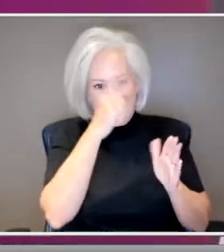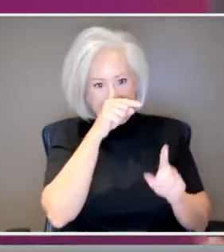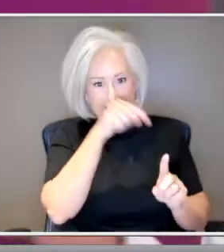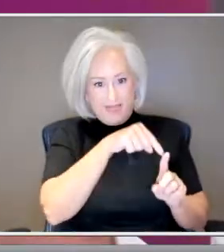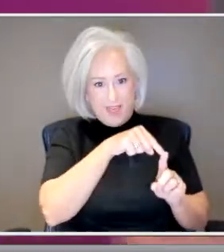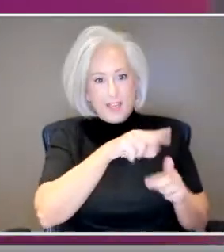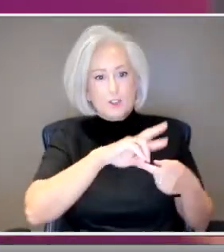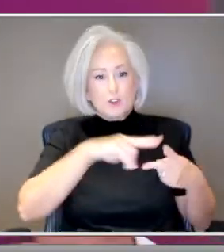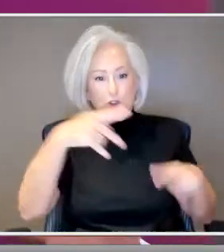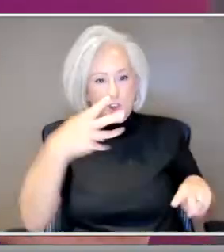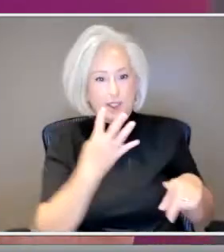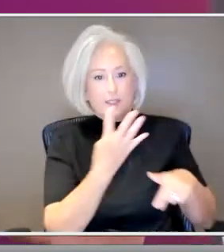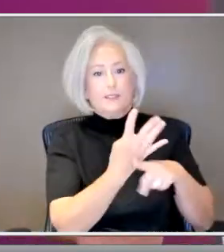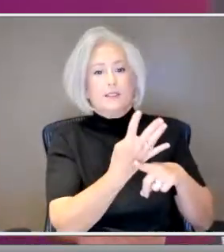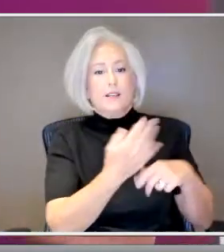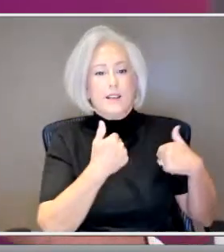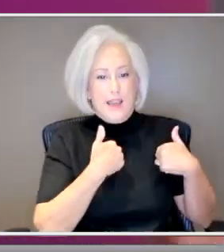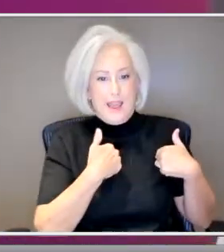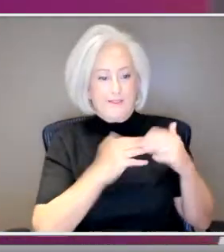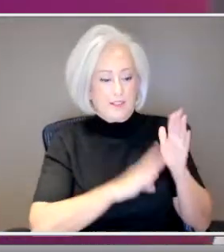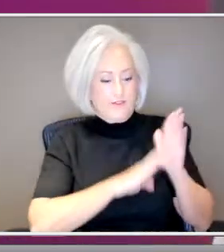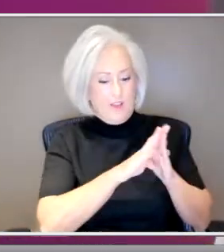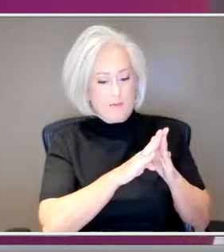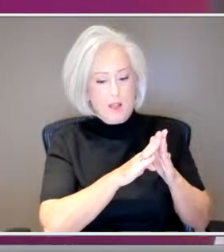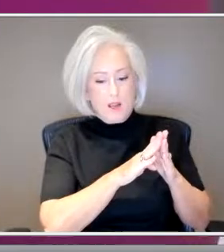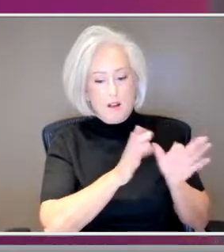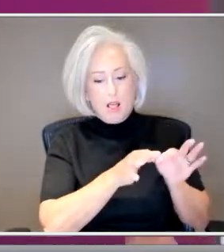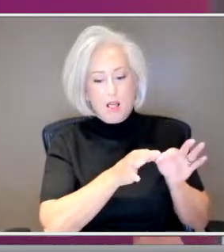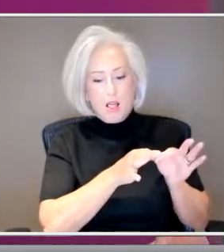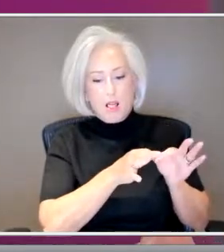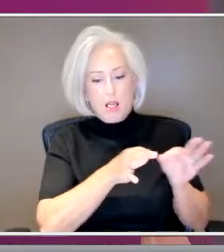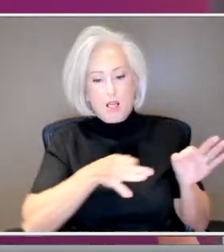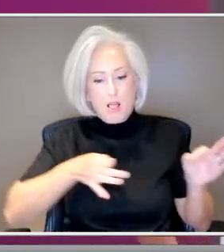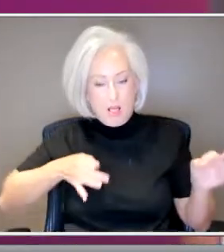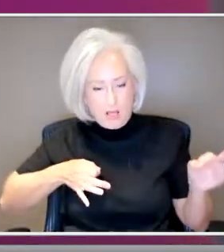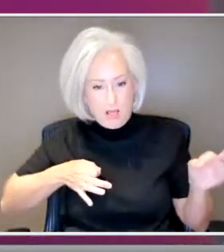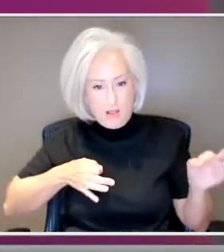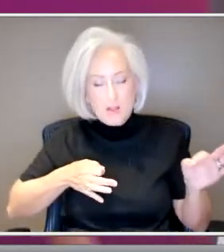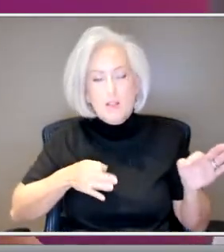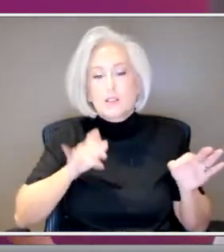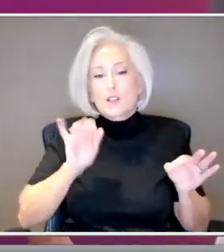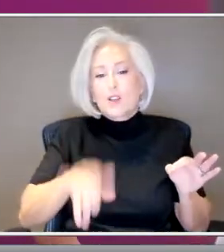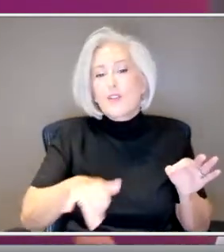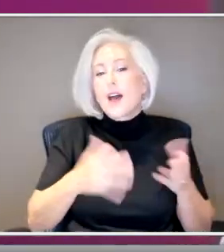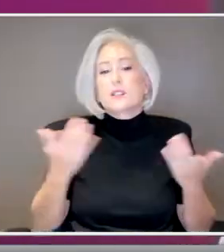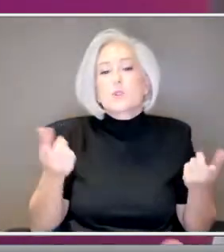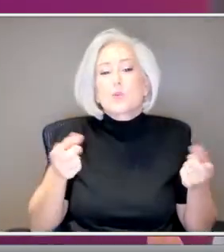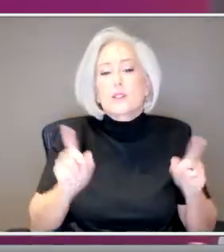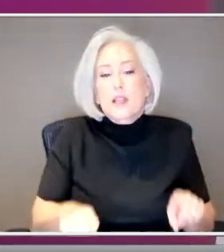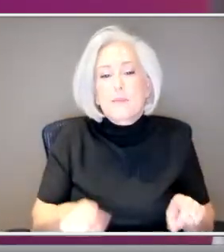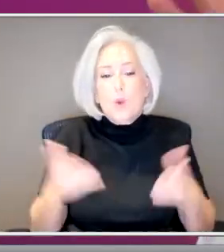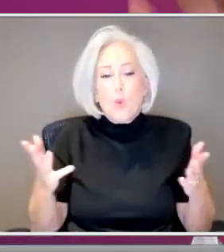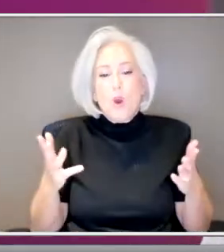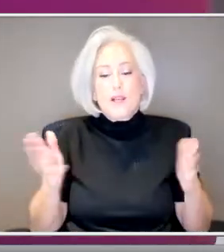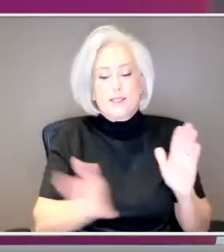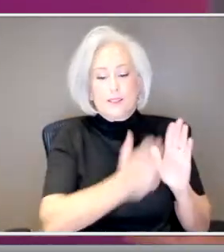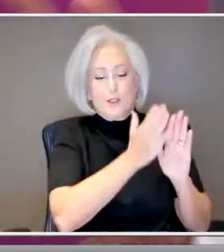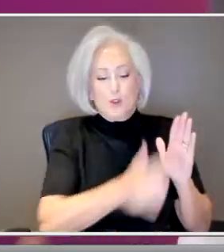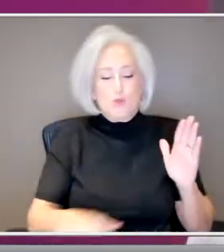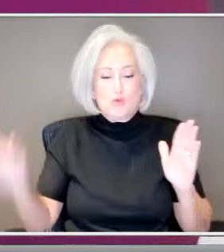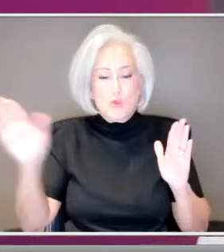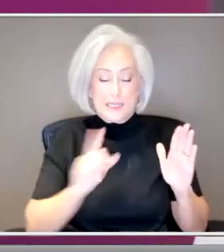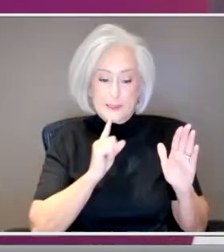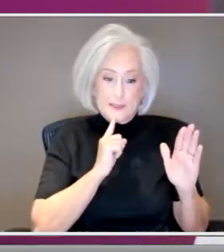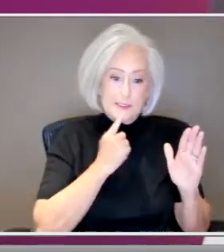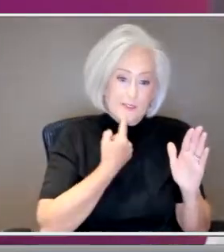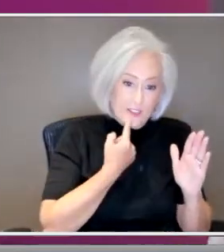So that's where we are now in any genetic condition. What is the range of expression? Severe,